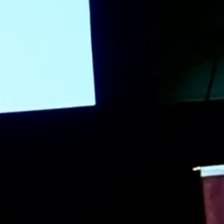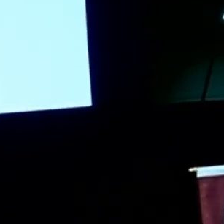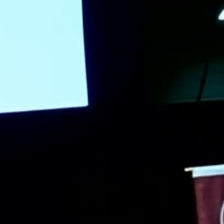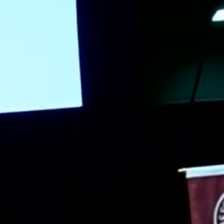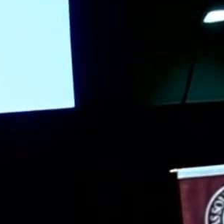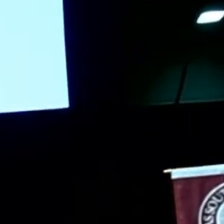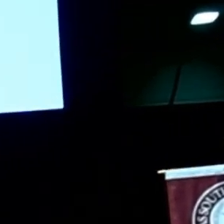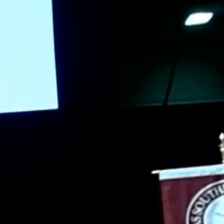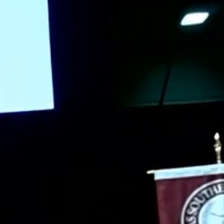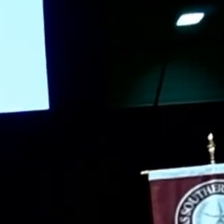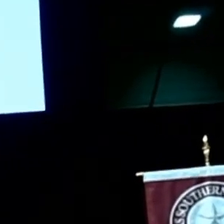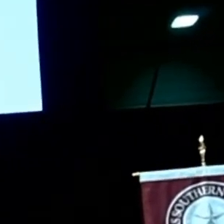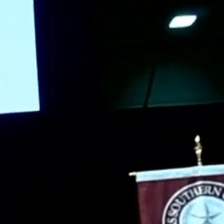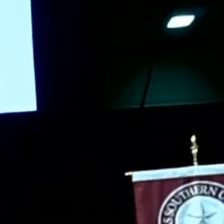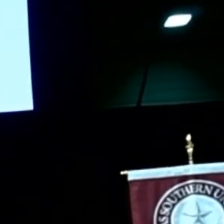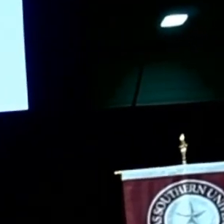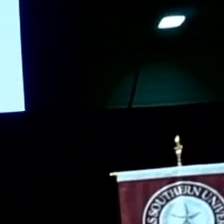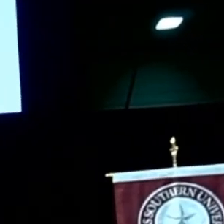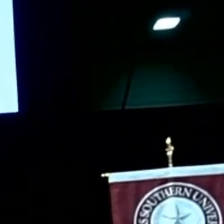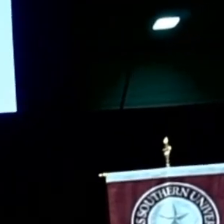All right.